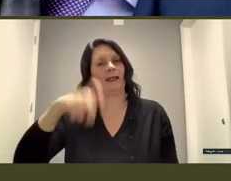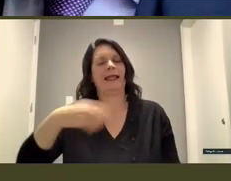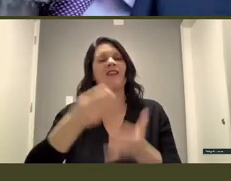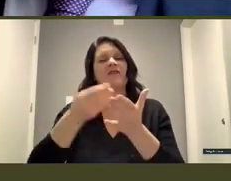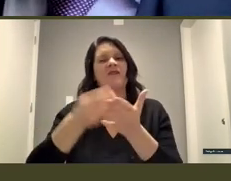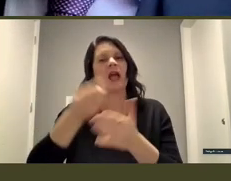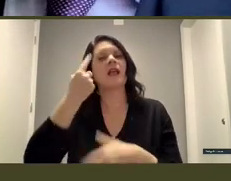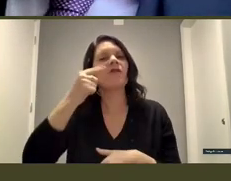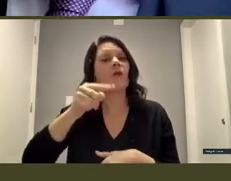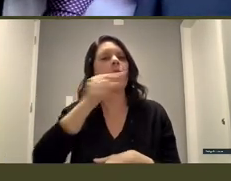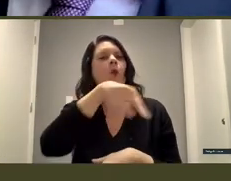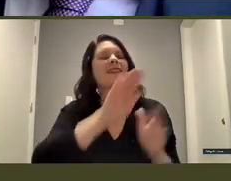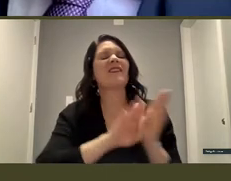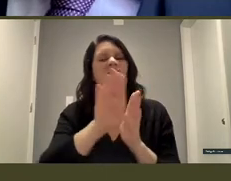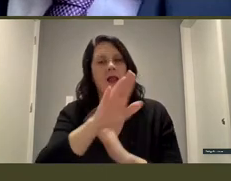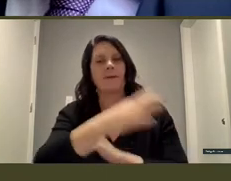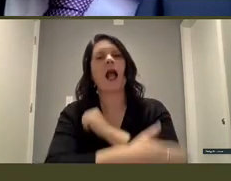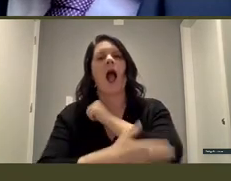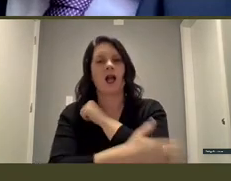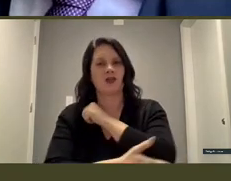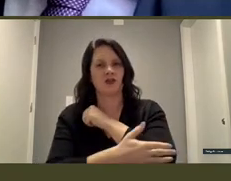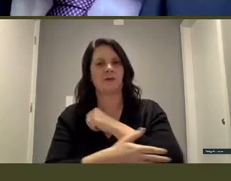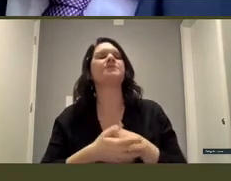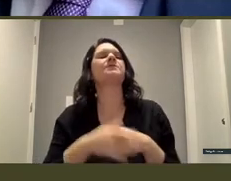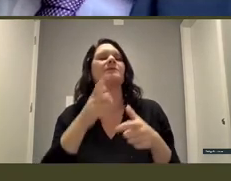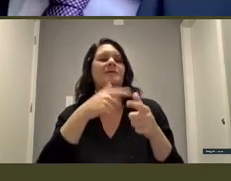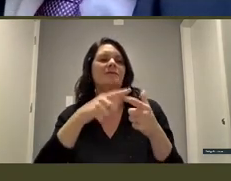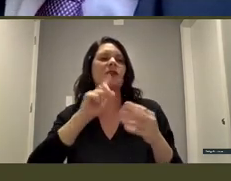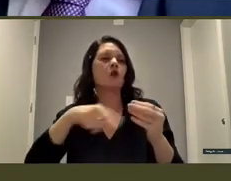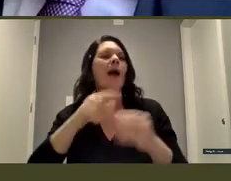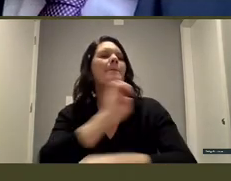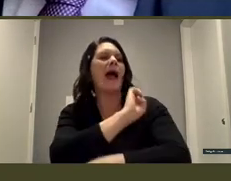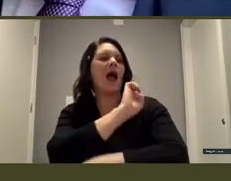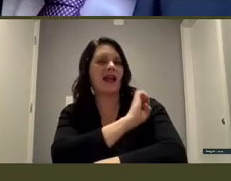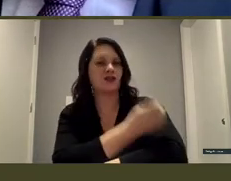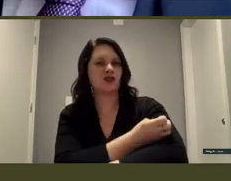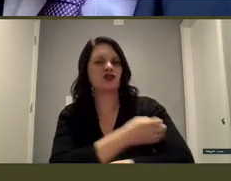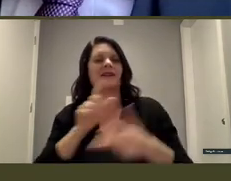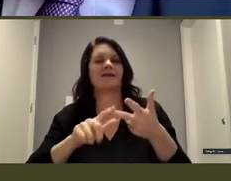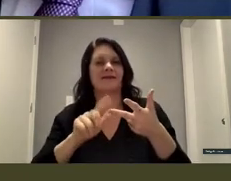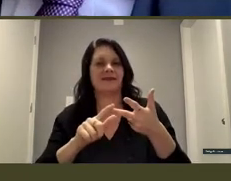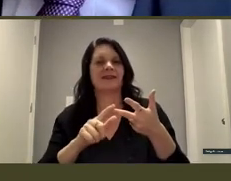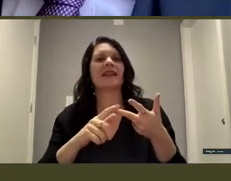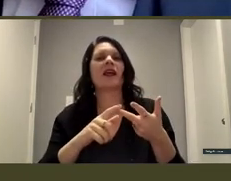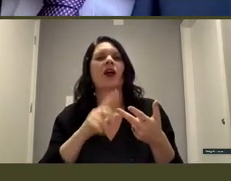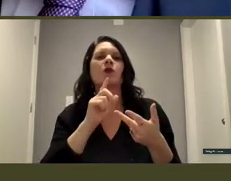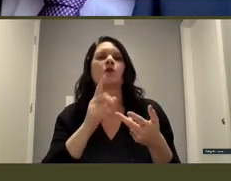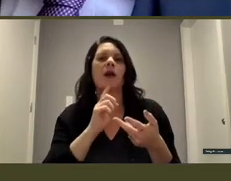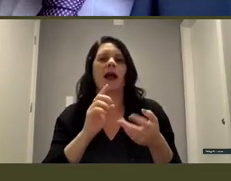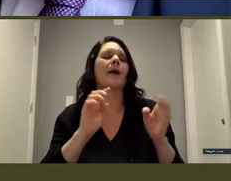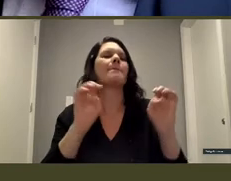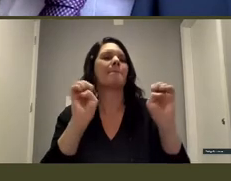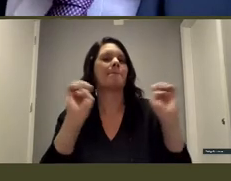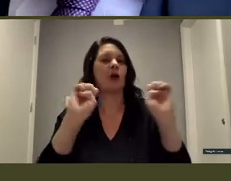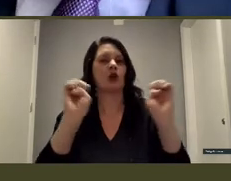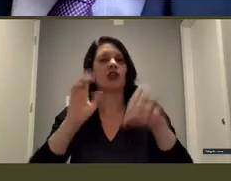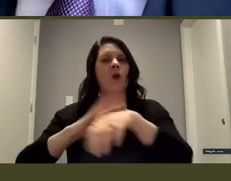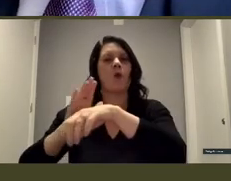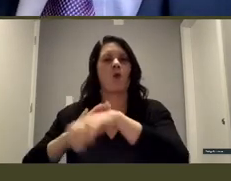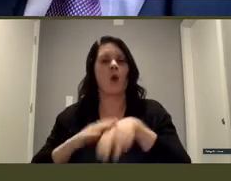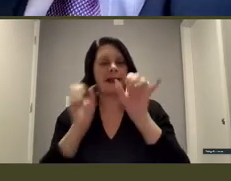developing countries. But then we had energy coming next. And the last one at the end was emergency warning systems. Someone